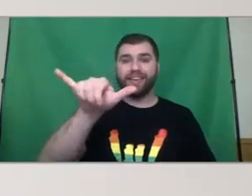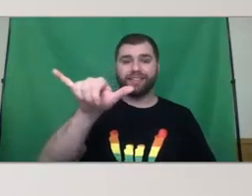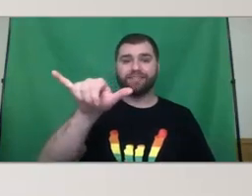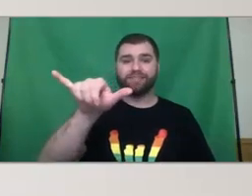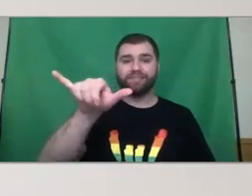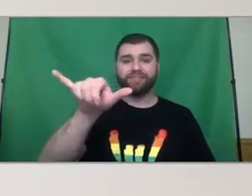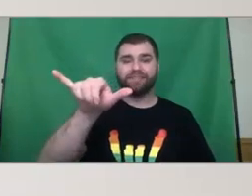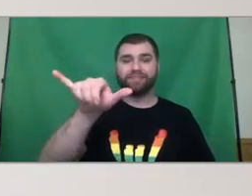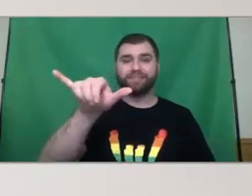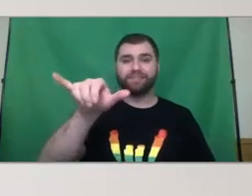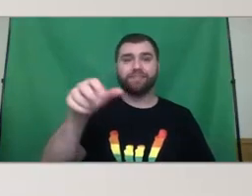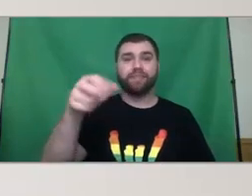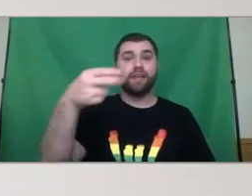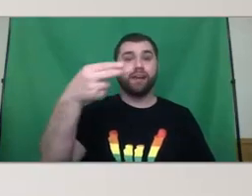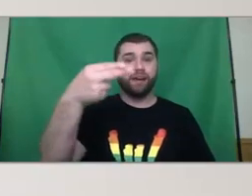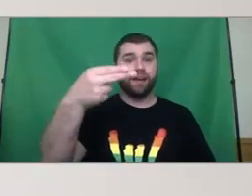Hey.